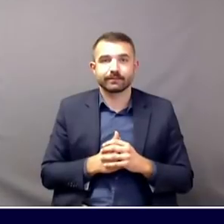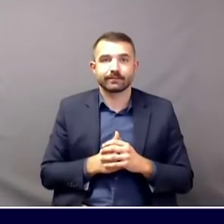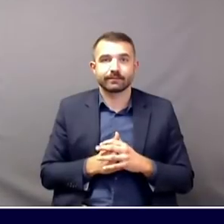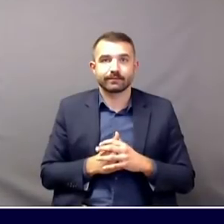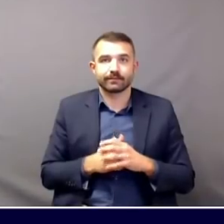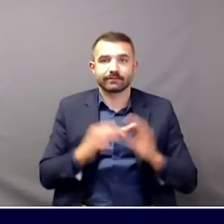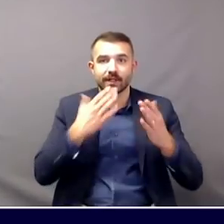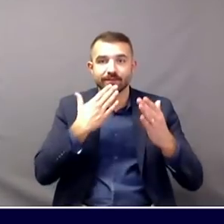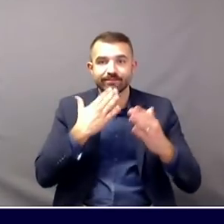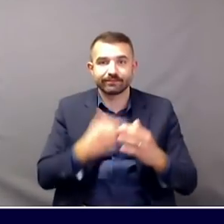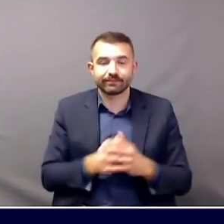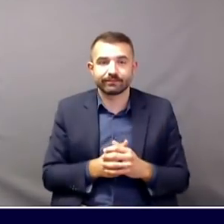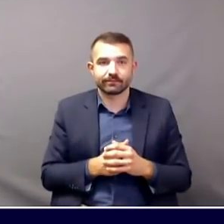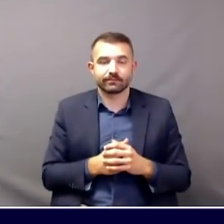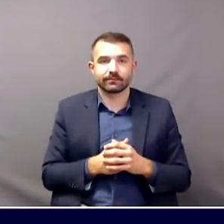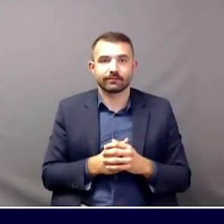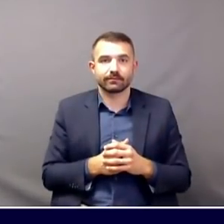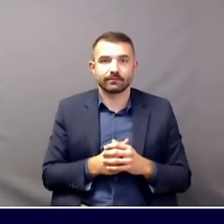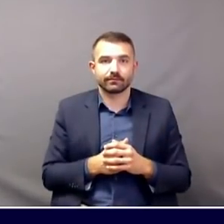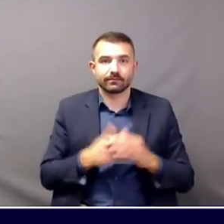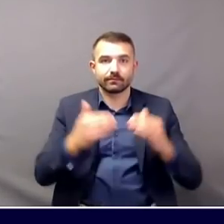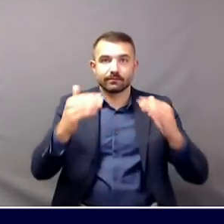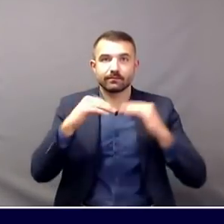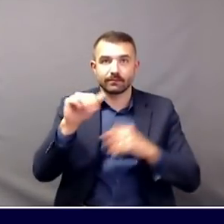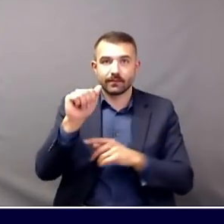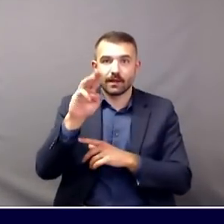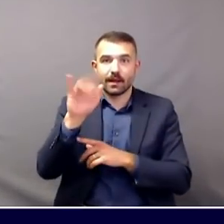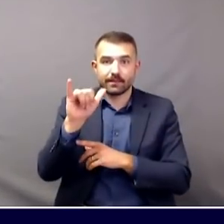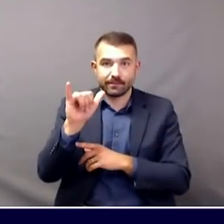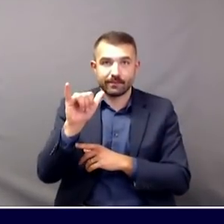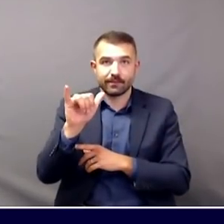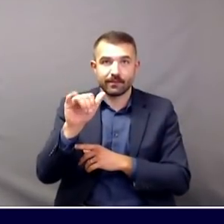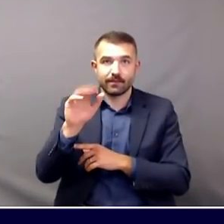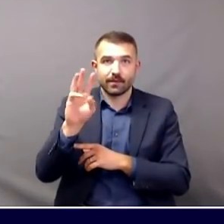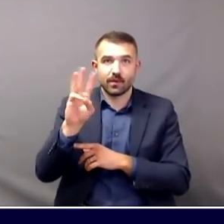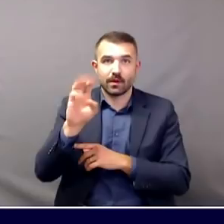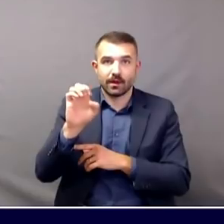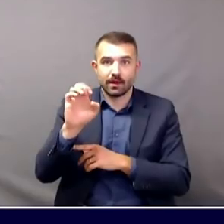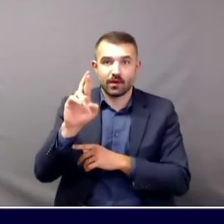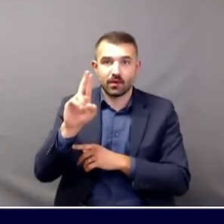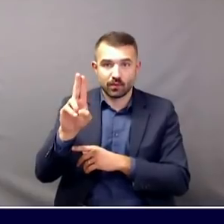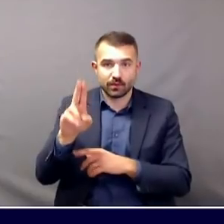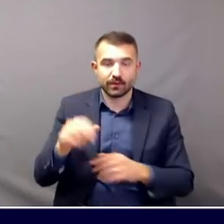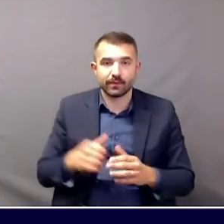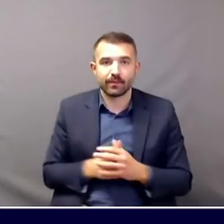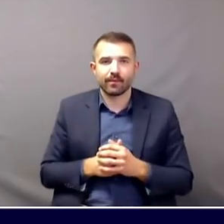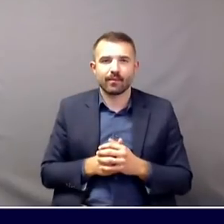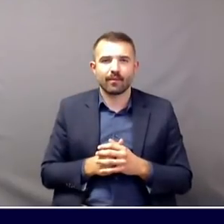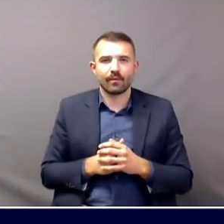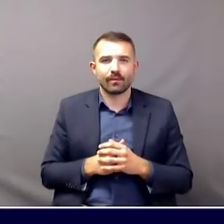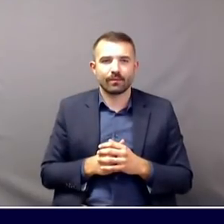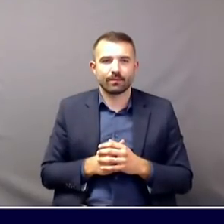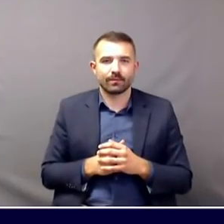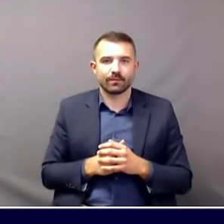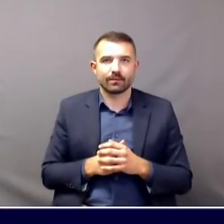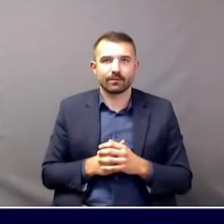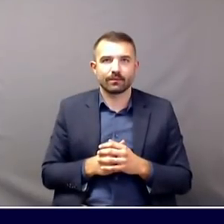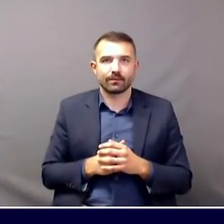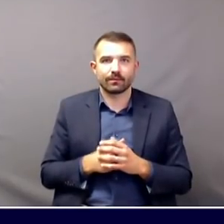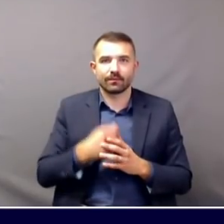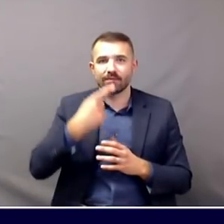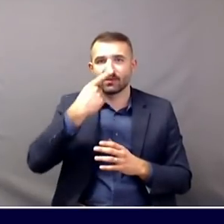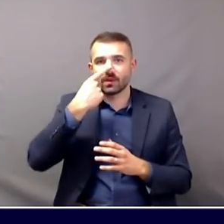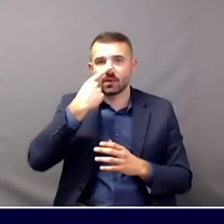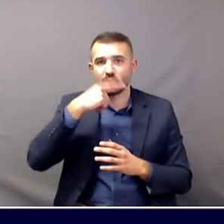I'm going to turn over to Amy Brown at WERU. Thanks, Dr. Shah. Can you comment on any cases